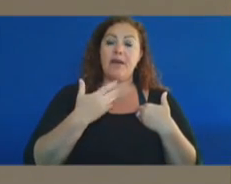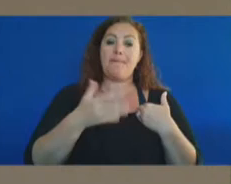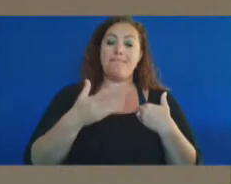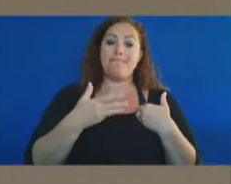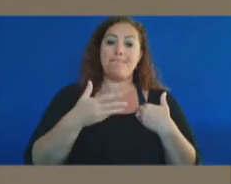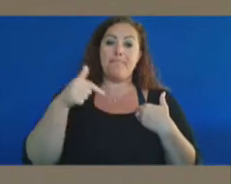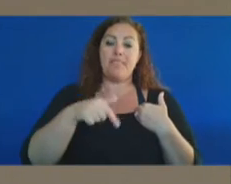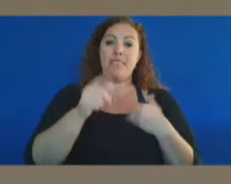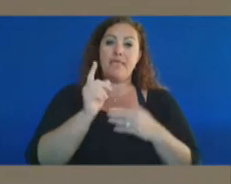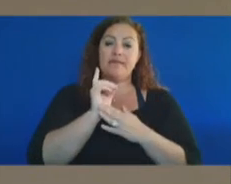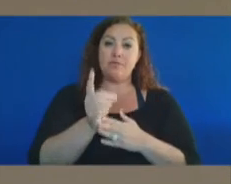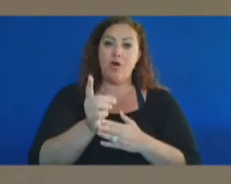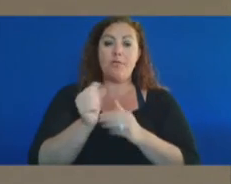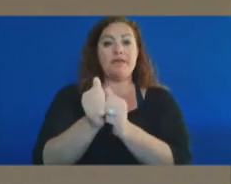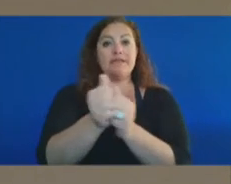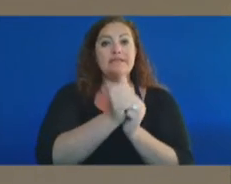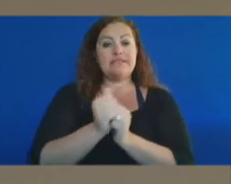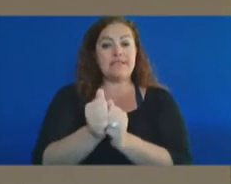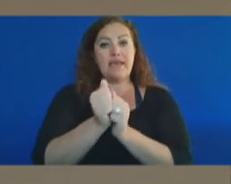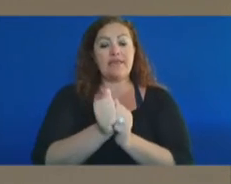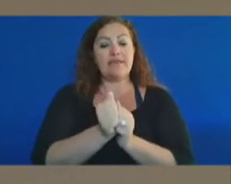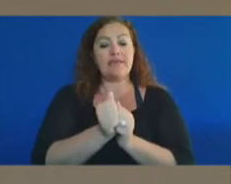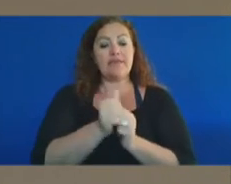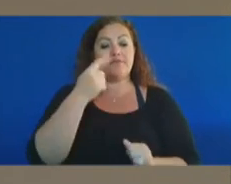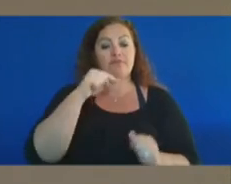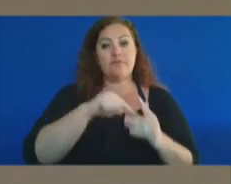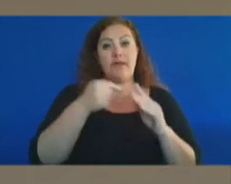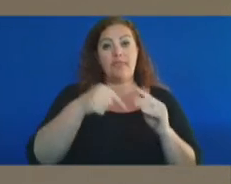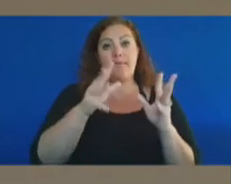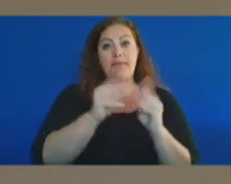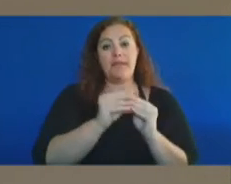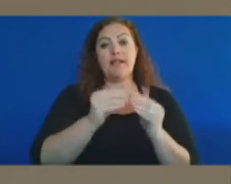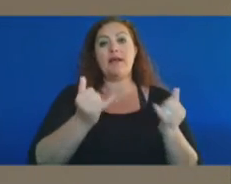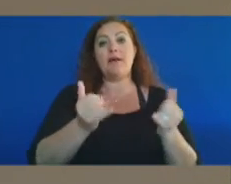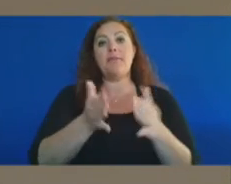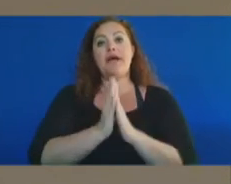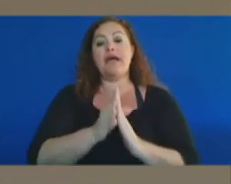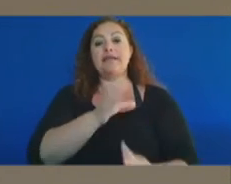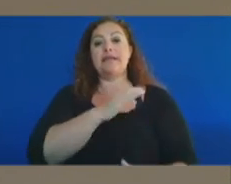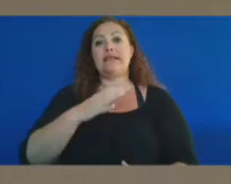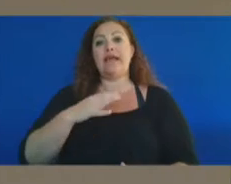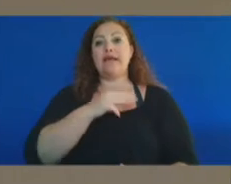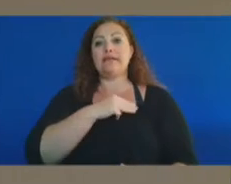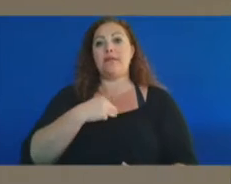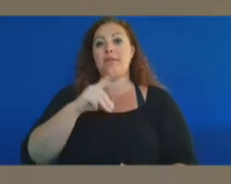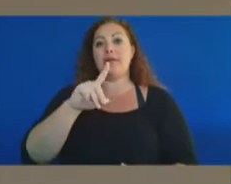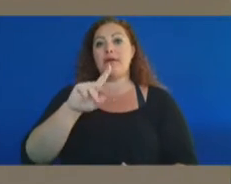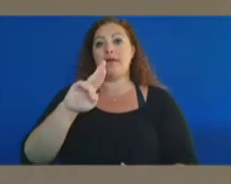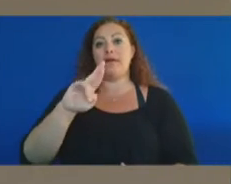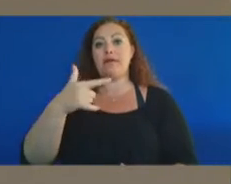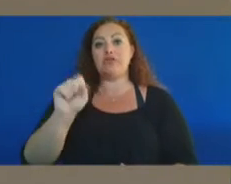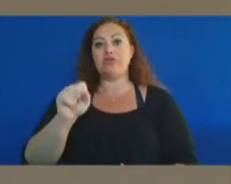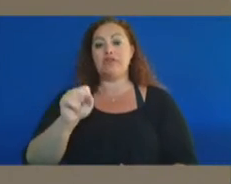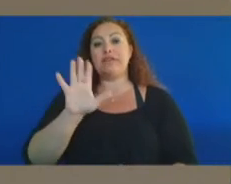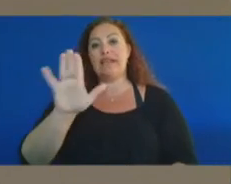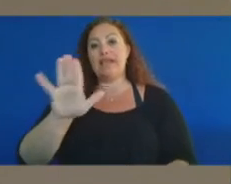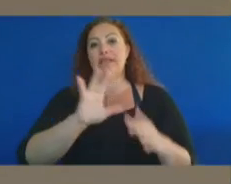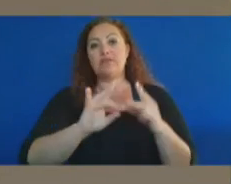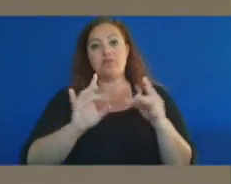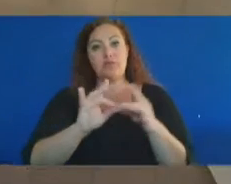moment together to start this meeting and I'm going to ask council member Driggs to give us his remarks